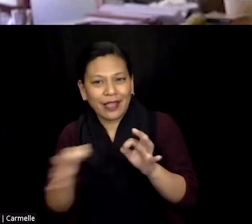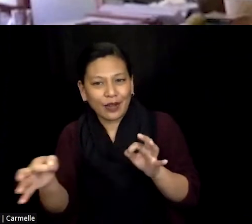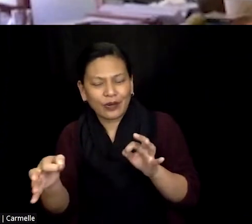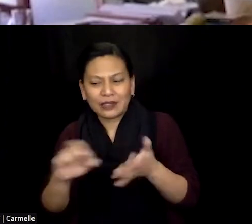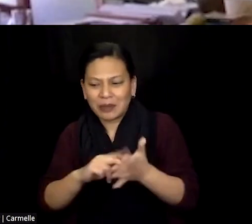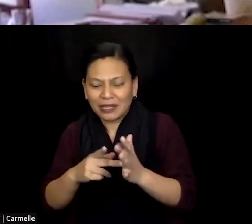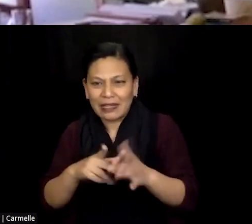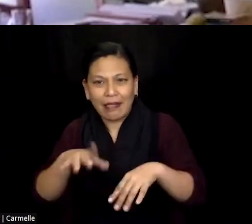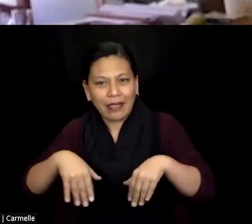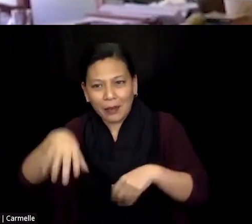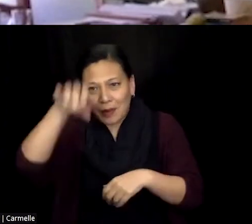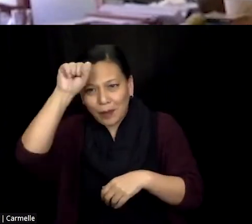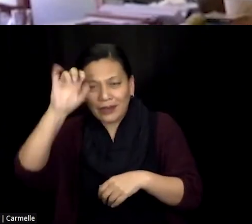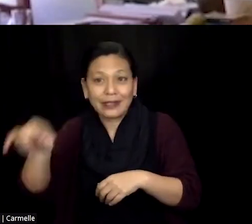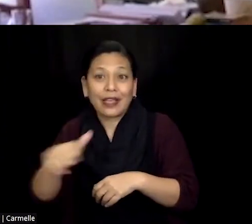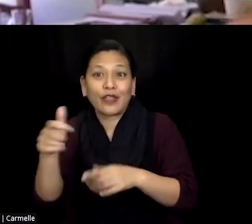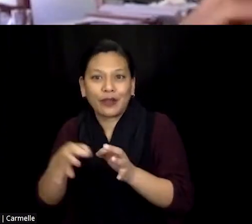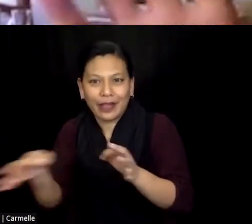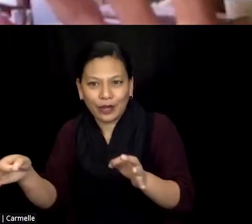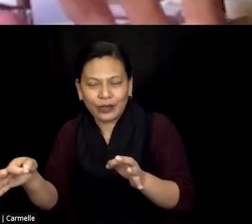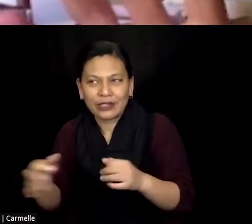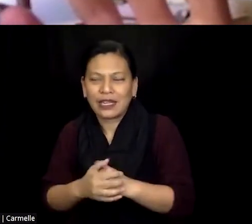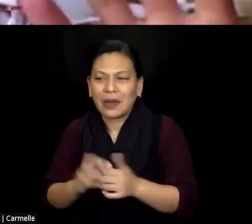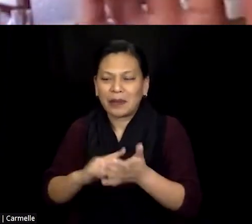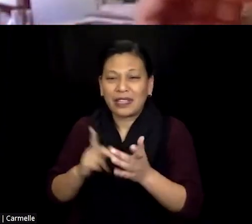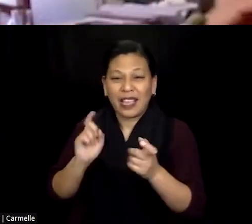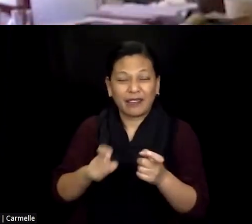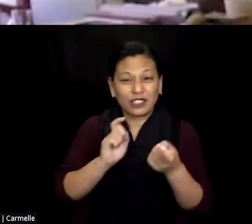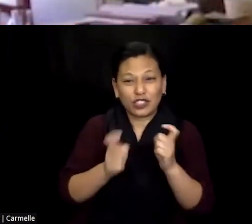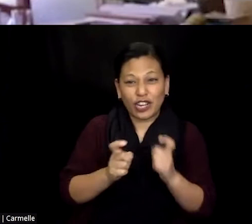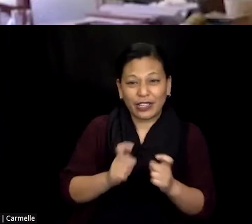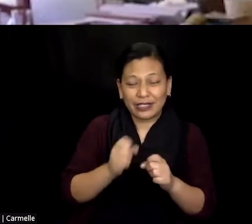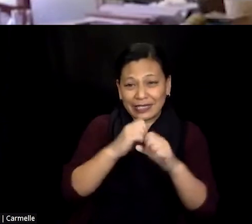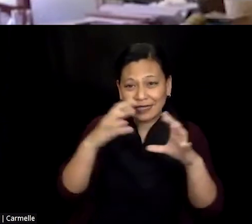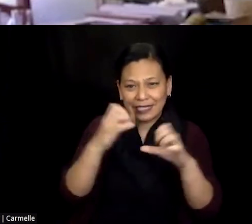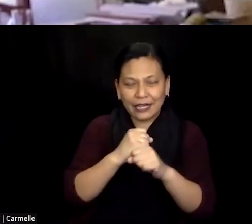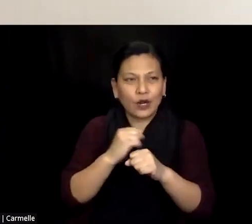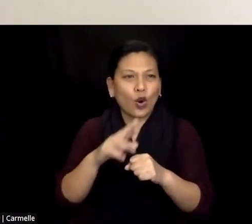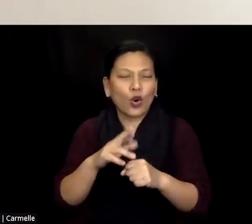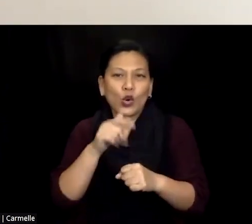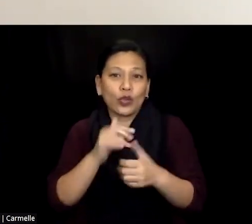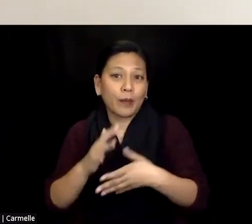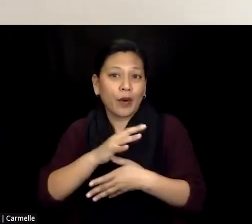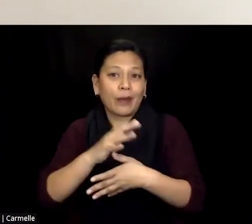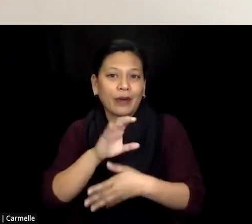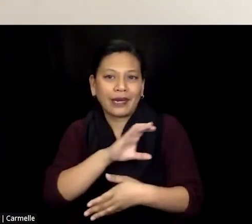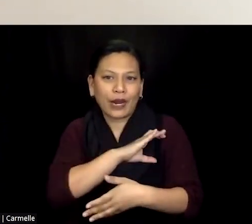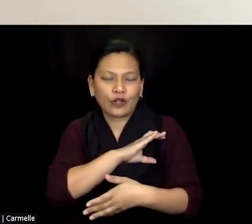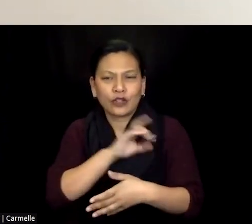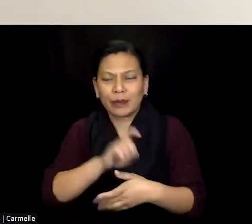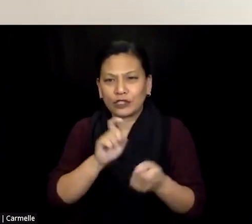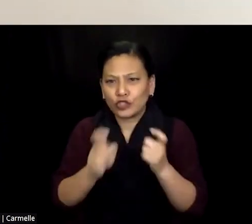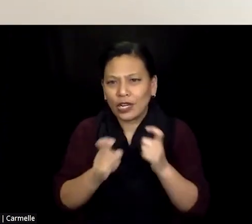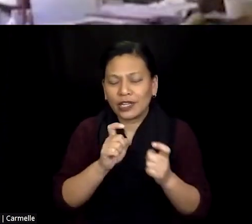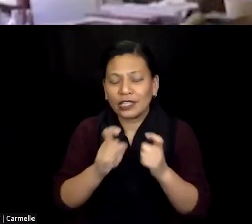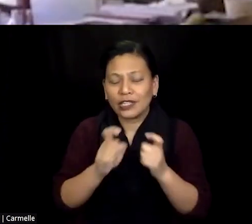And you kind of have to change the scene to not be this character's scene, but instead it's this other character's scene. And it's a lot of like